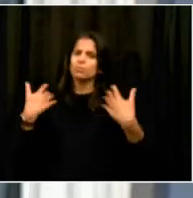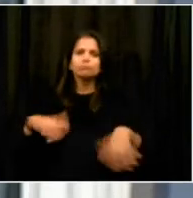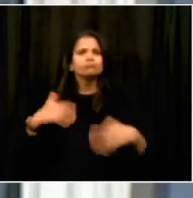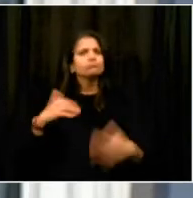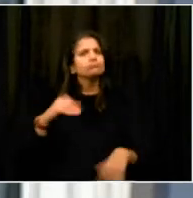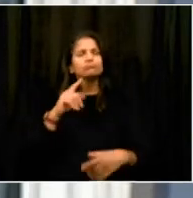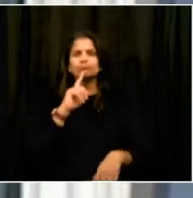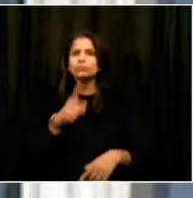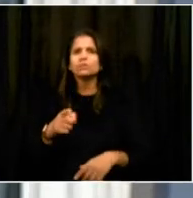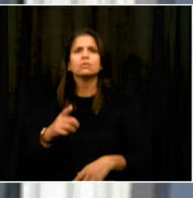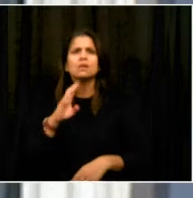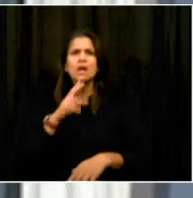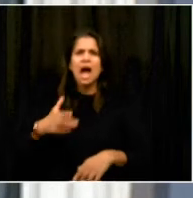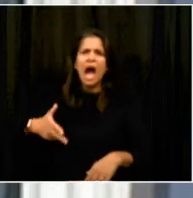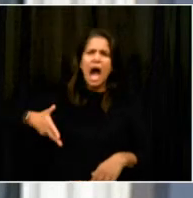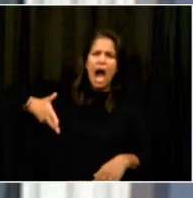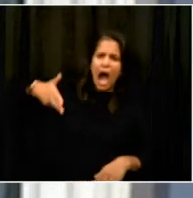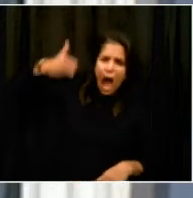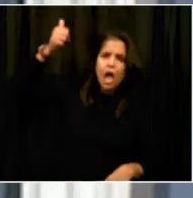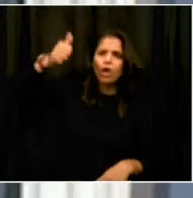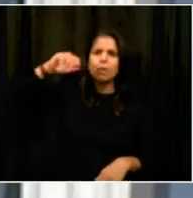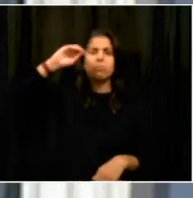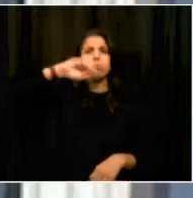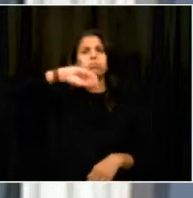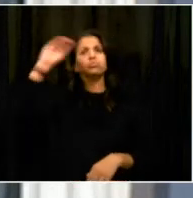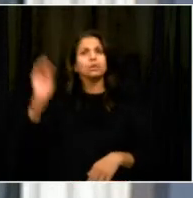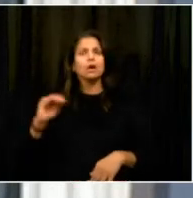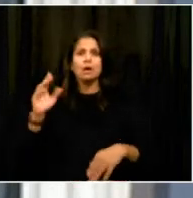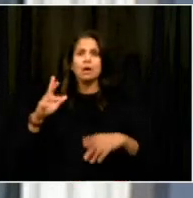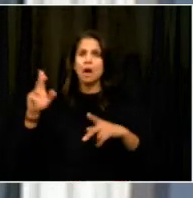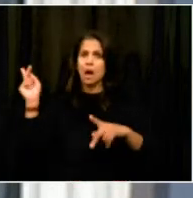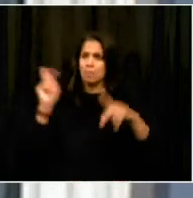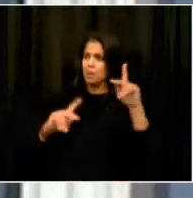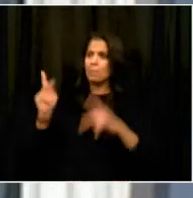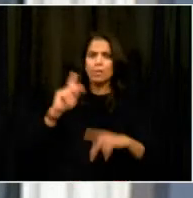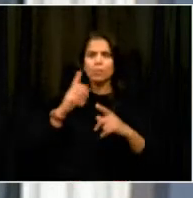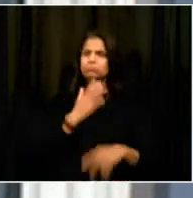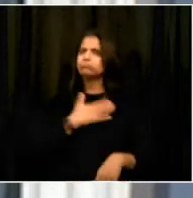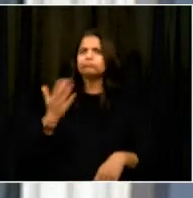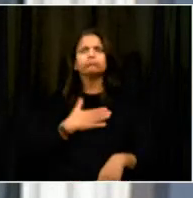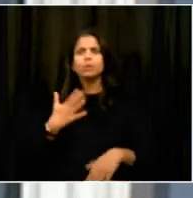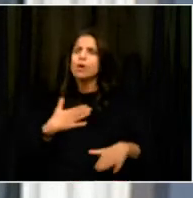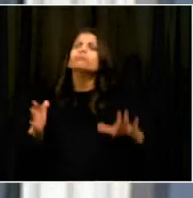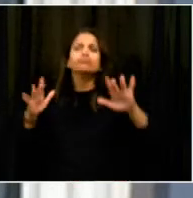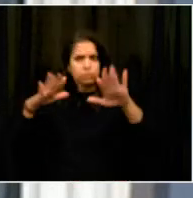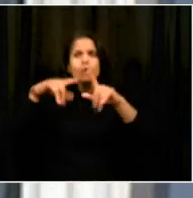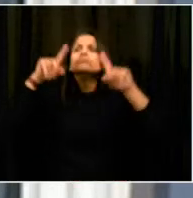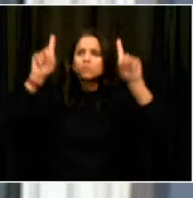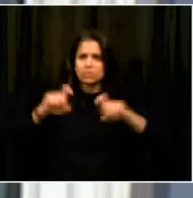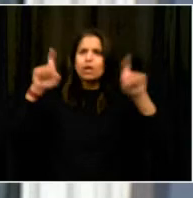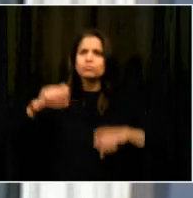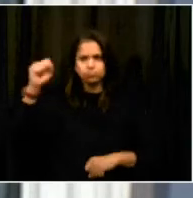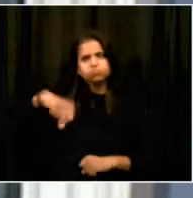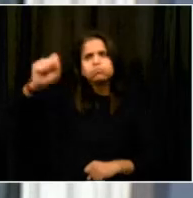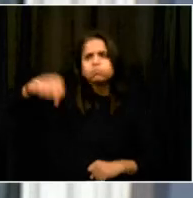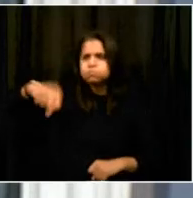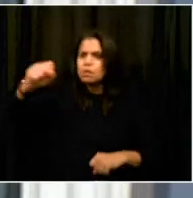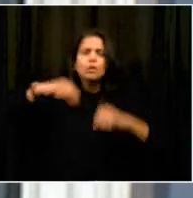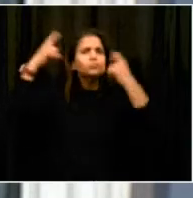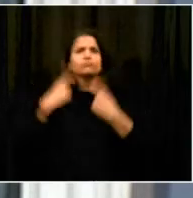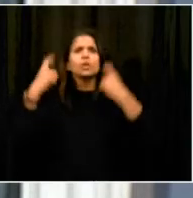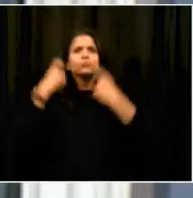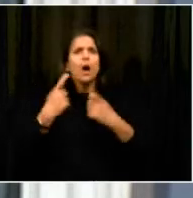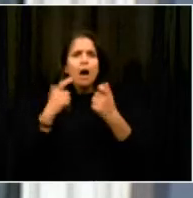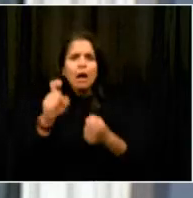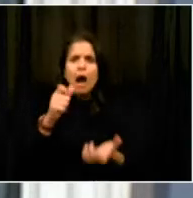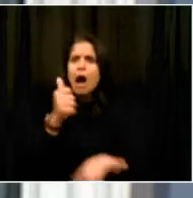part of if you're a part of our program, you confirm for us that you're making that sacrifice and that you're staying at home and that you're isolating